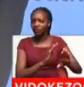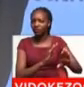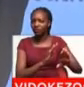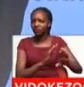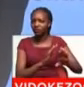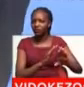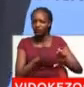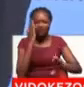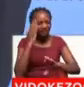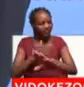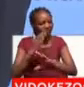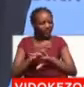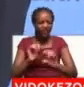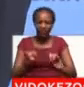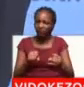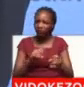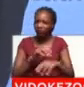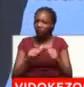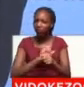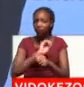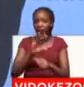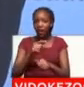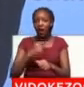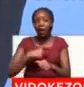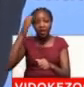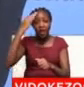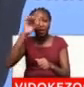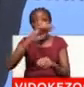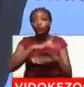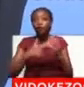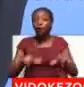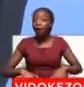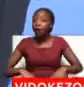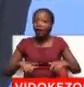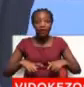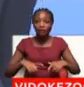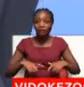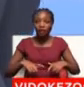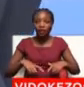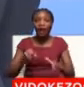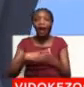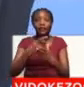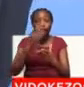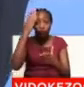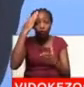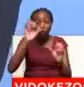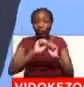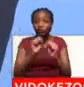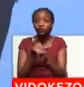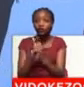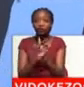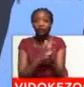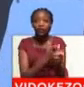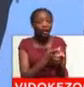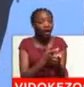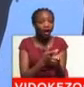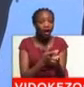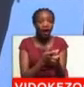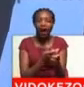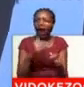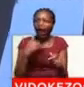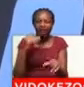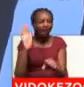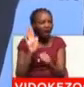misinformation. I think you are all alive to what that the social media has been abuzz with all sorts of